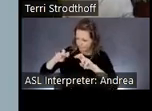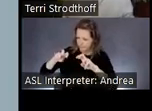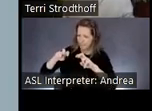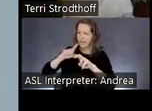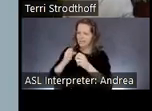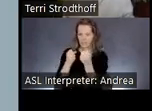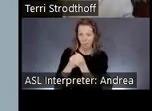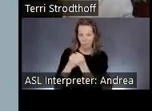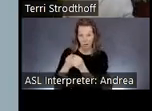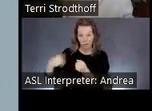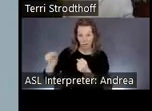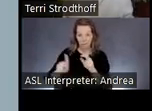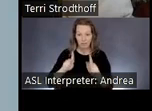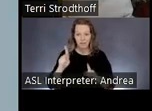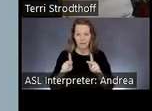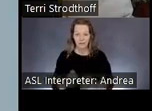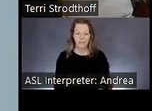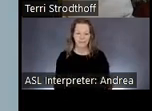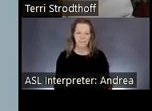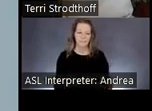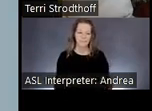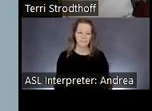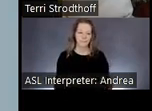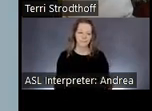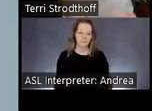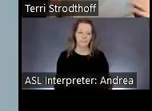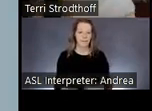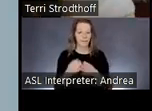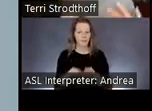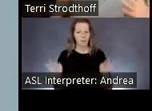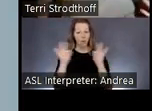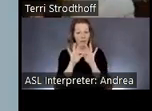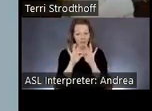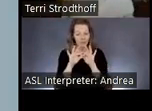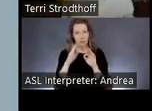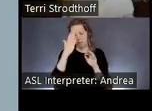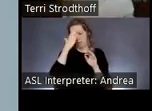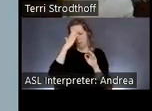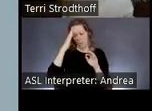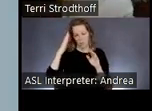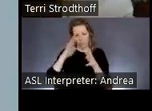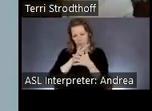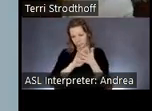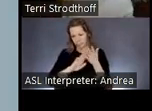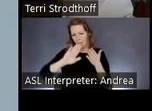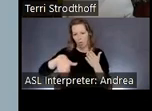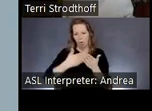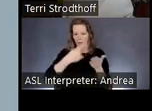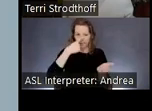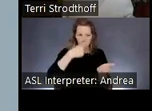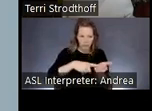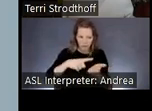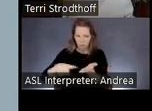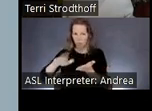it. And that's important because trauma, what we know through all of the literature now is that trauma can be